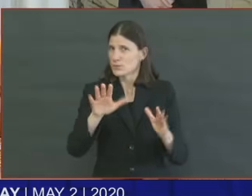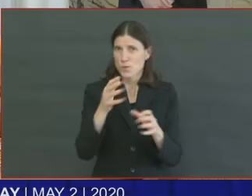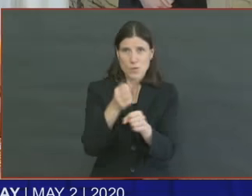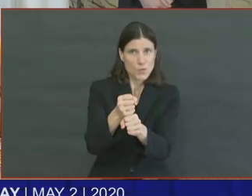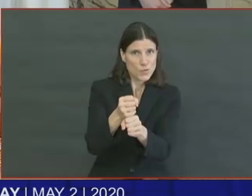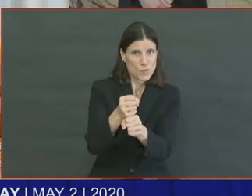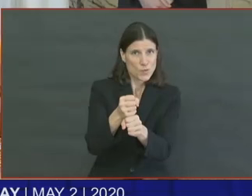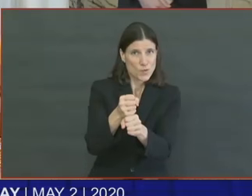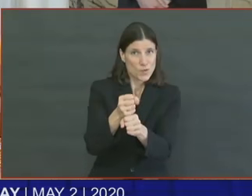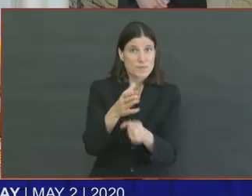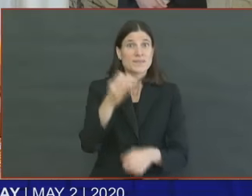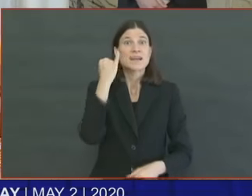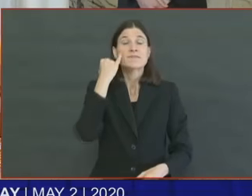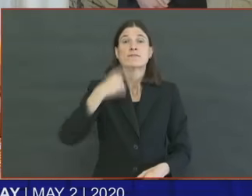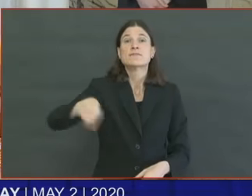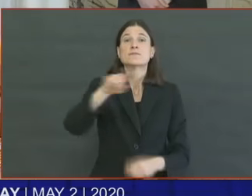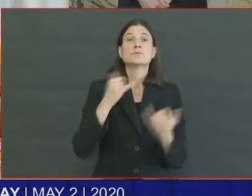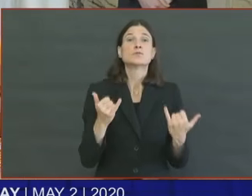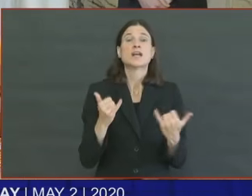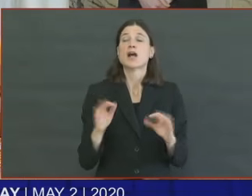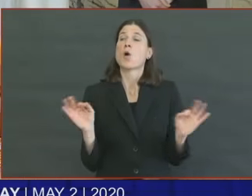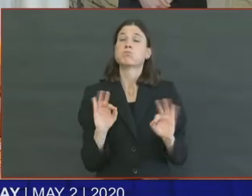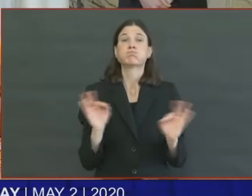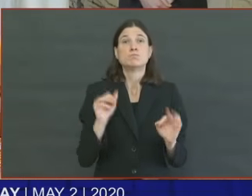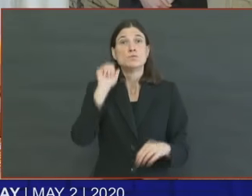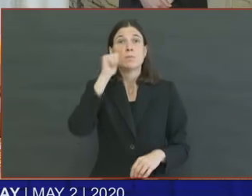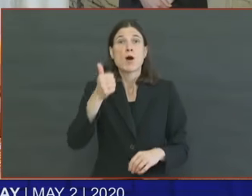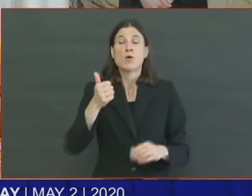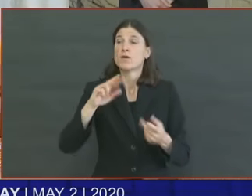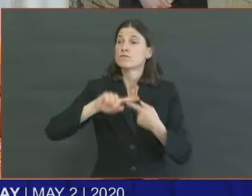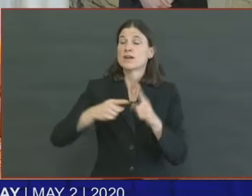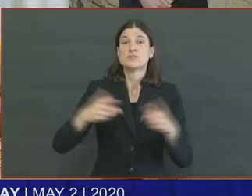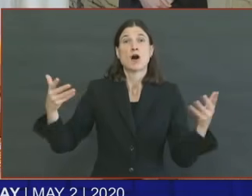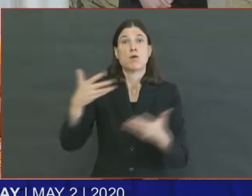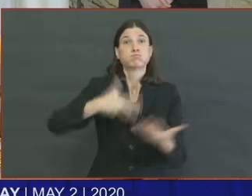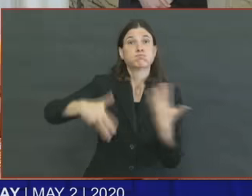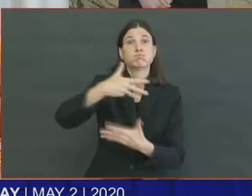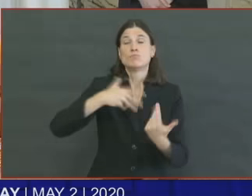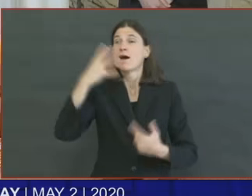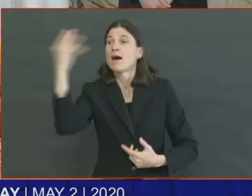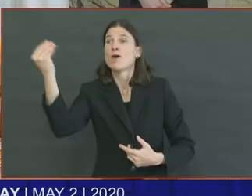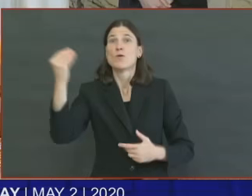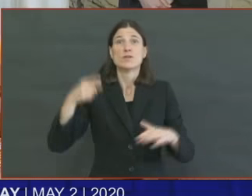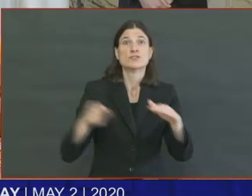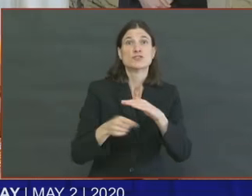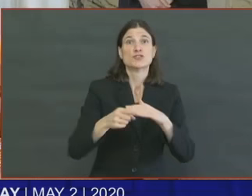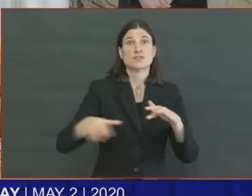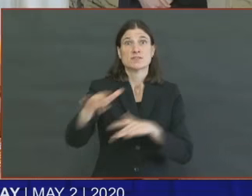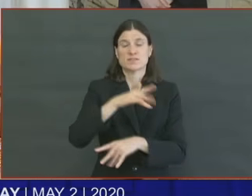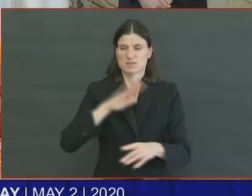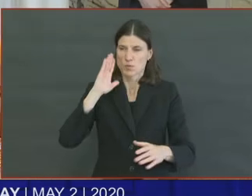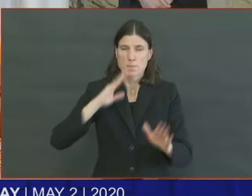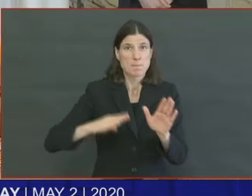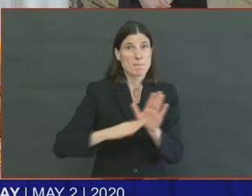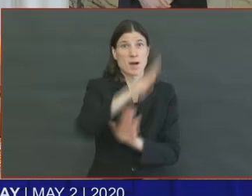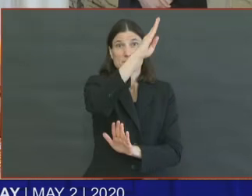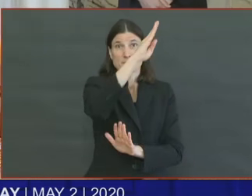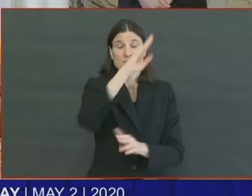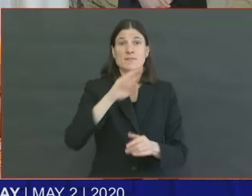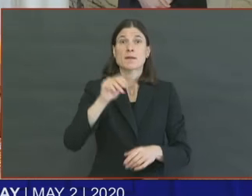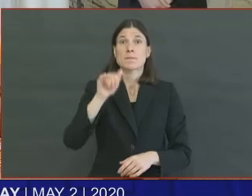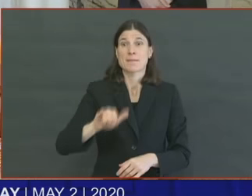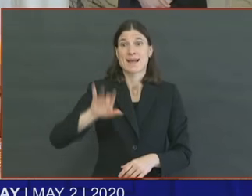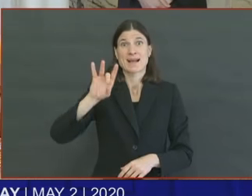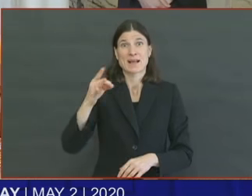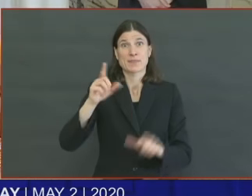over, congregates in the park. I'm asking you not to do it. I know patience is wearing thin. I know it's a beautiful